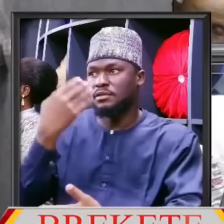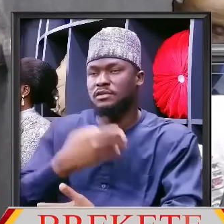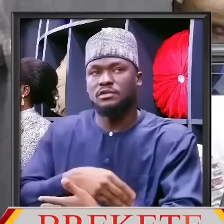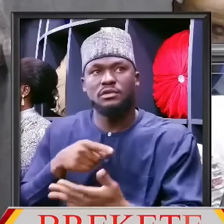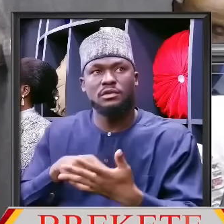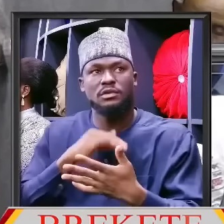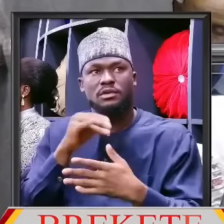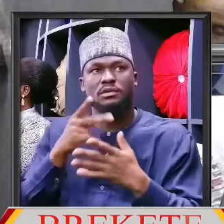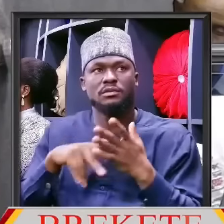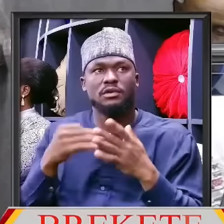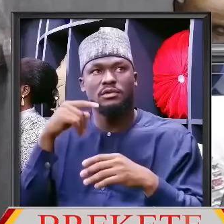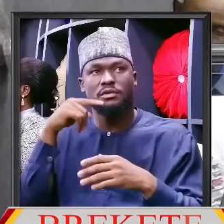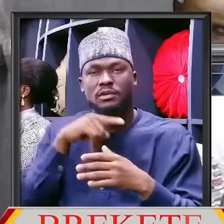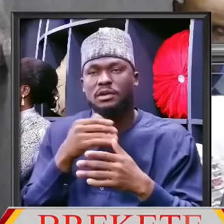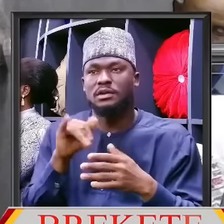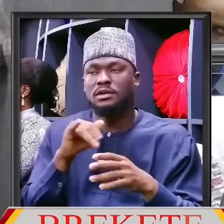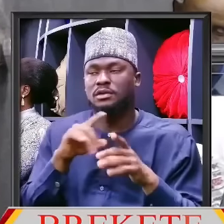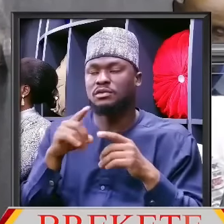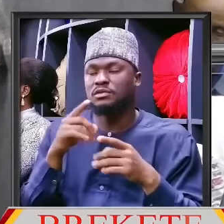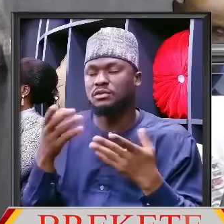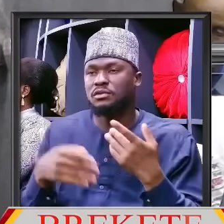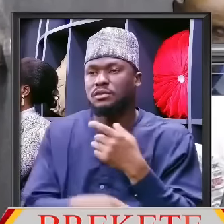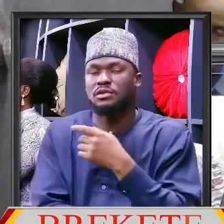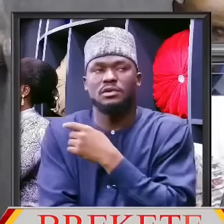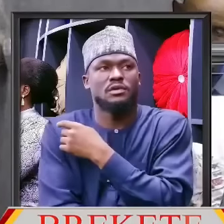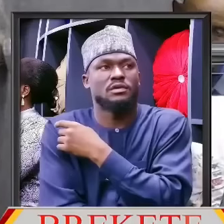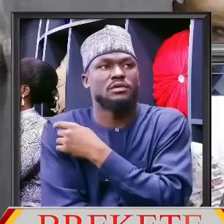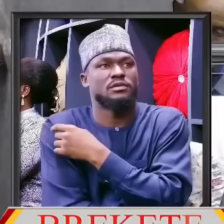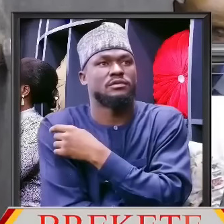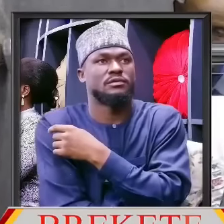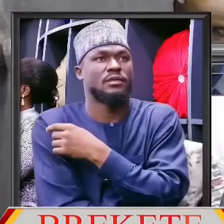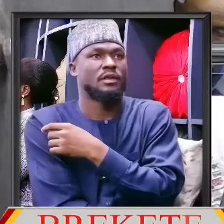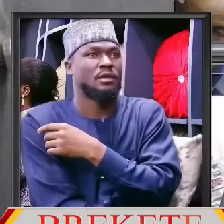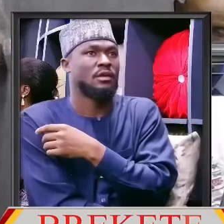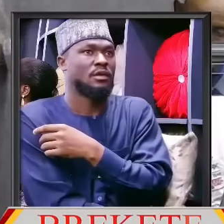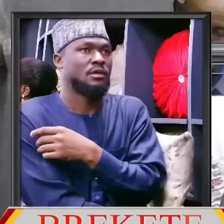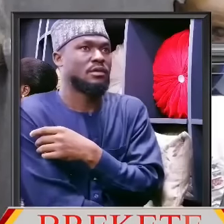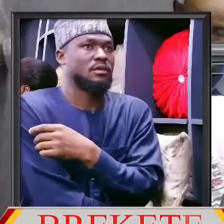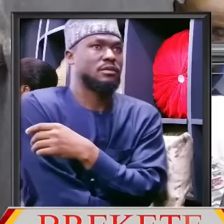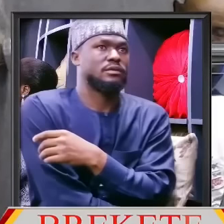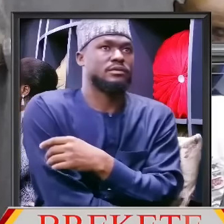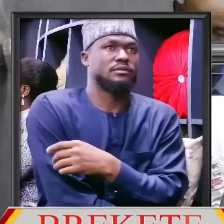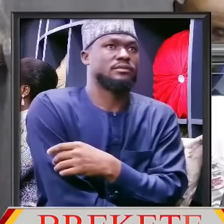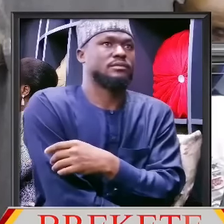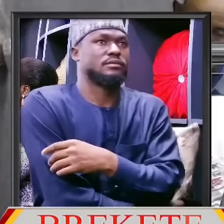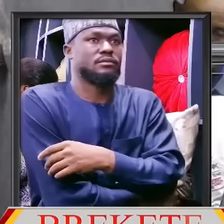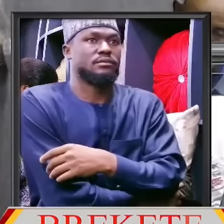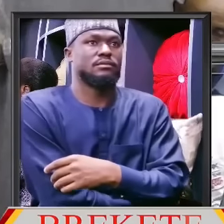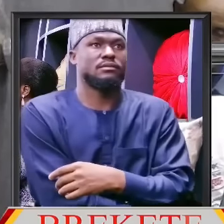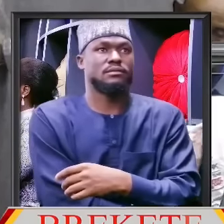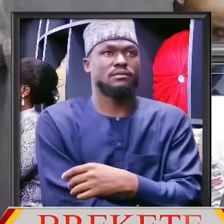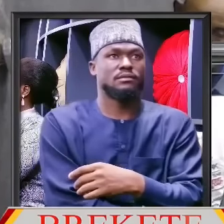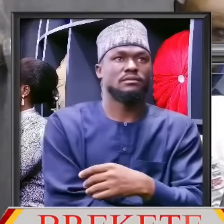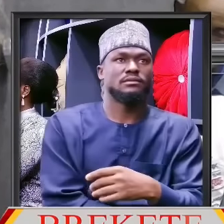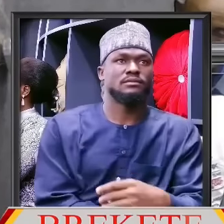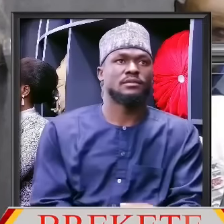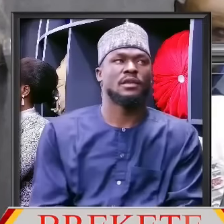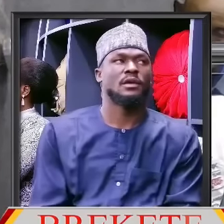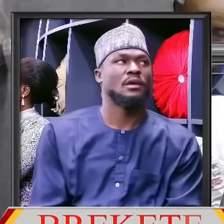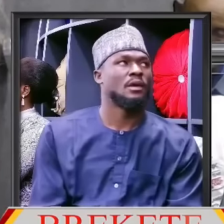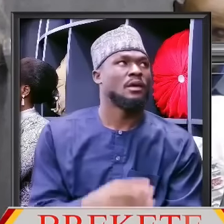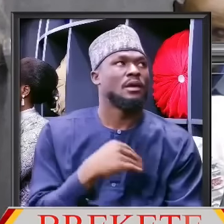the propaganda where people they carry all over the state. And it is not fair at all. And I want to also tell you,